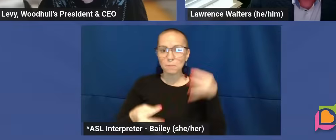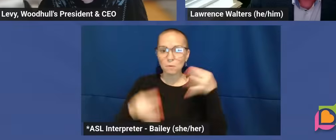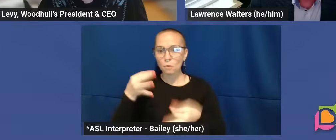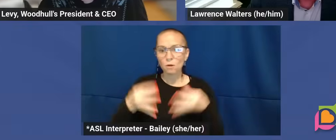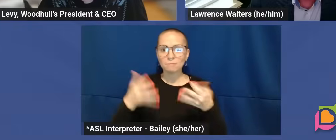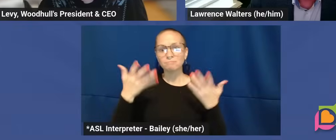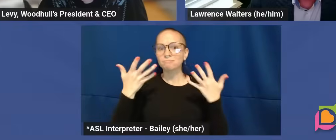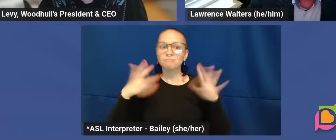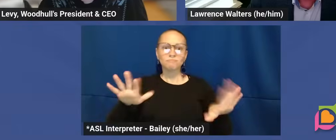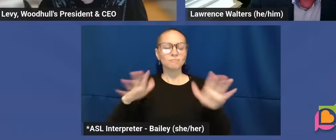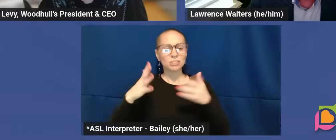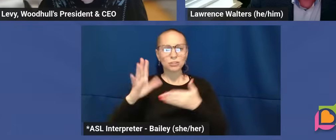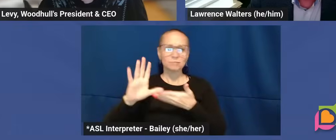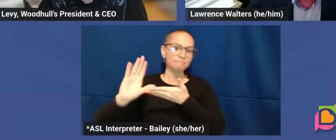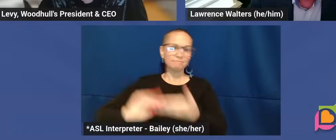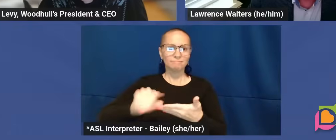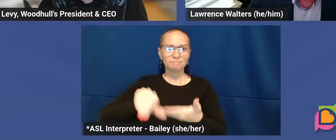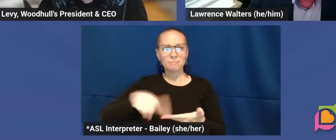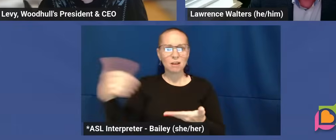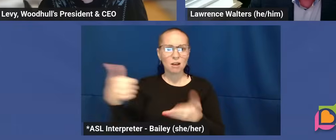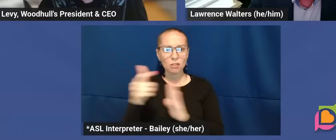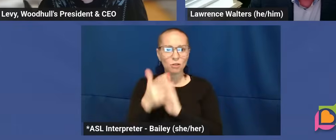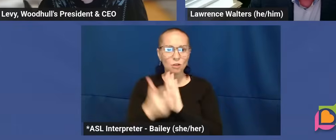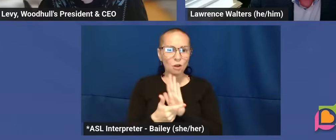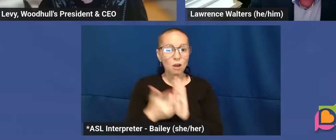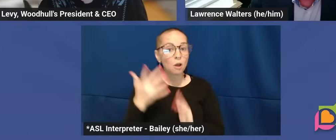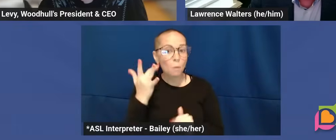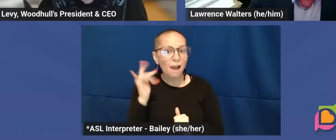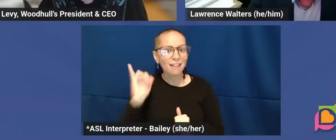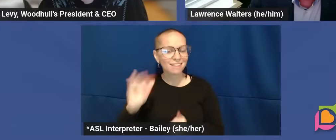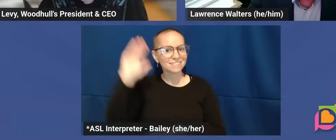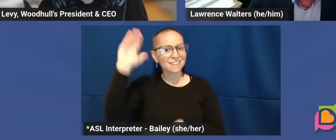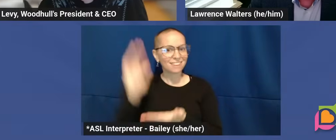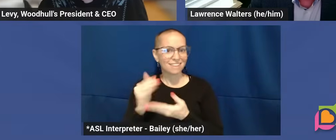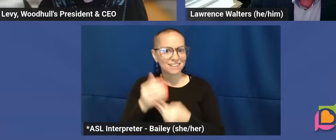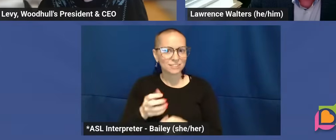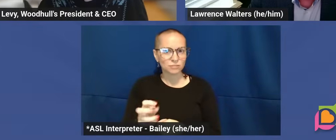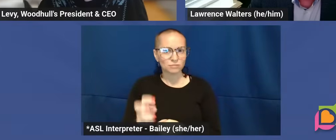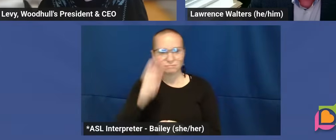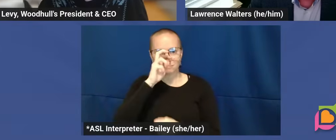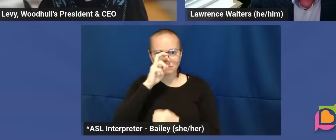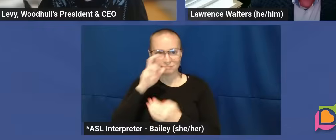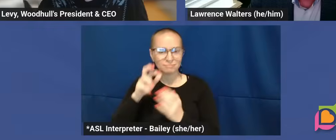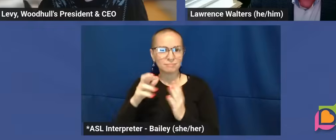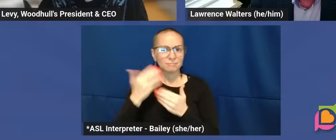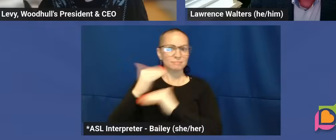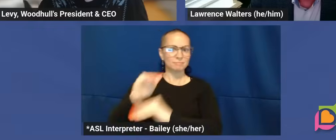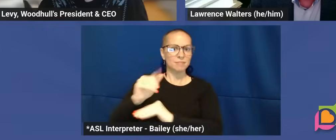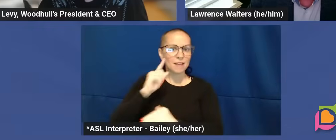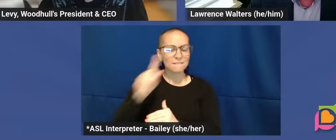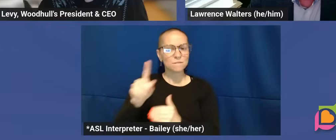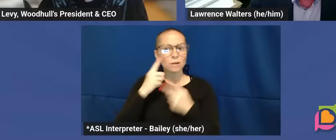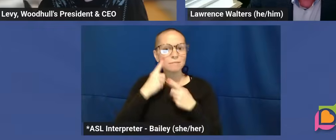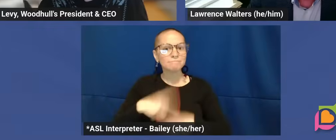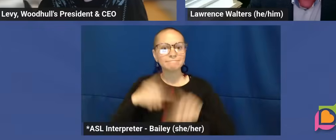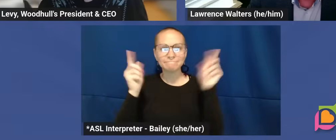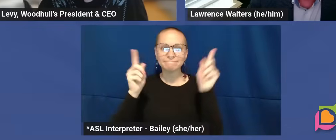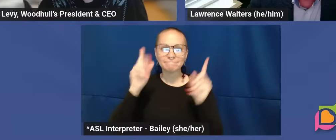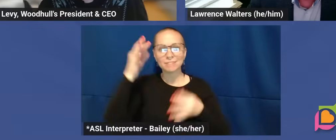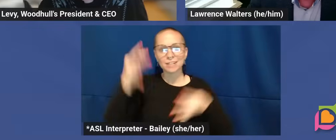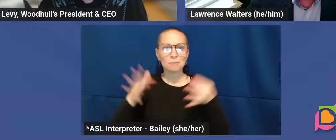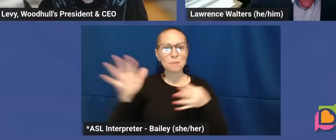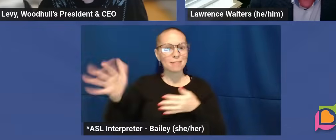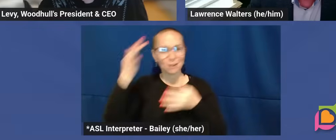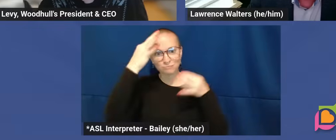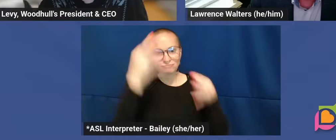down prior laws, because that is a less restrictive means of accomplishing the government's objective.